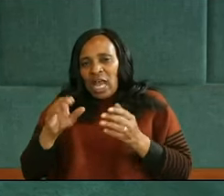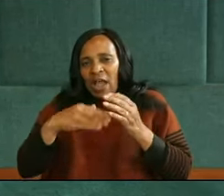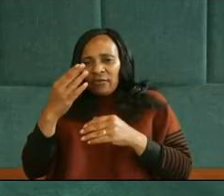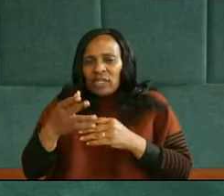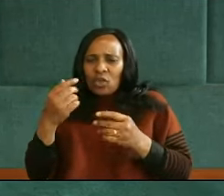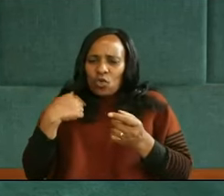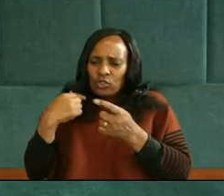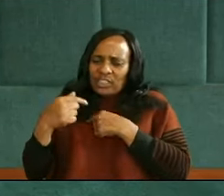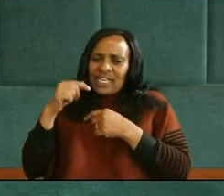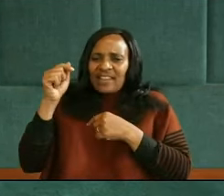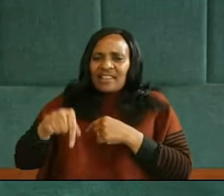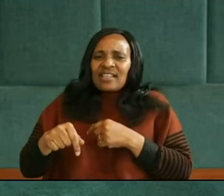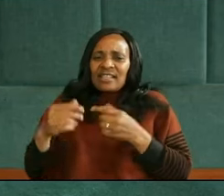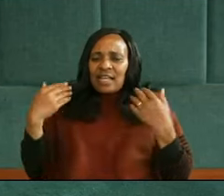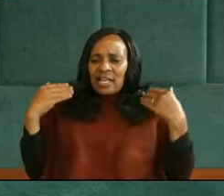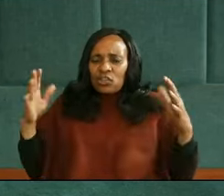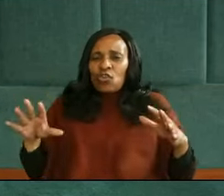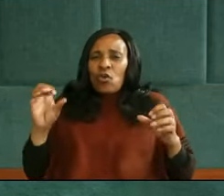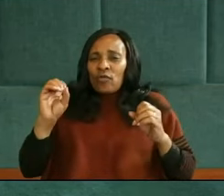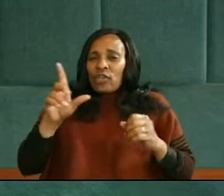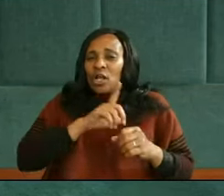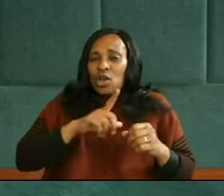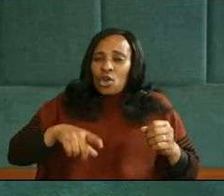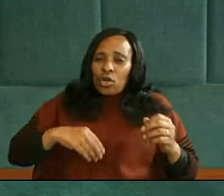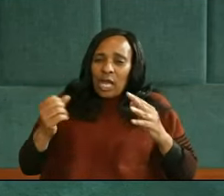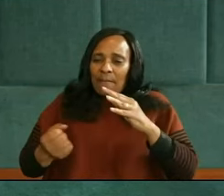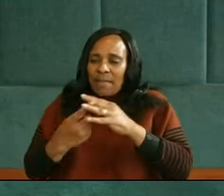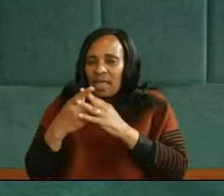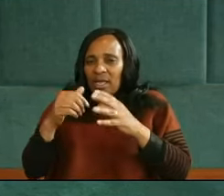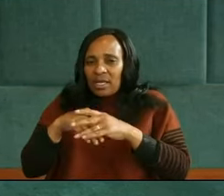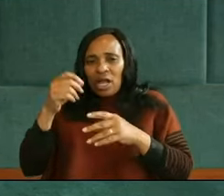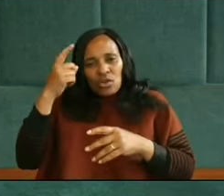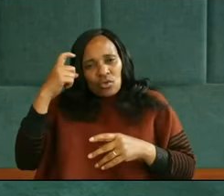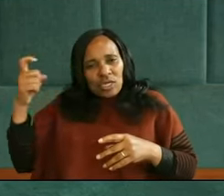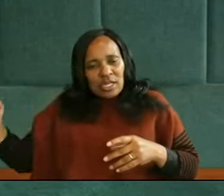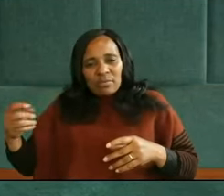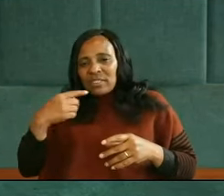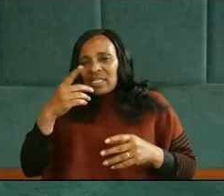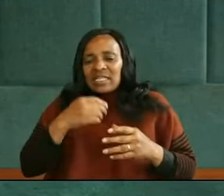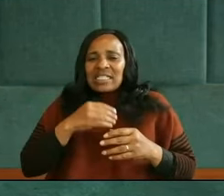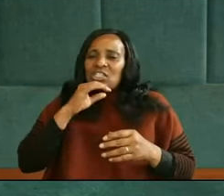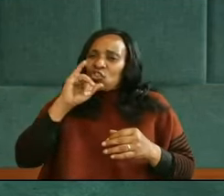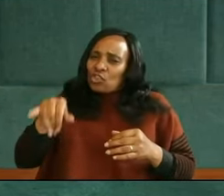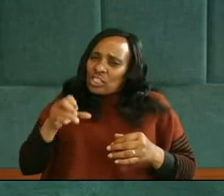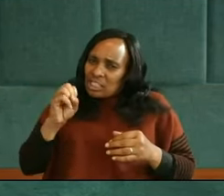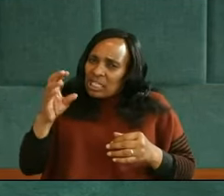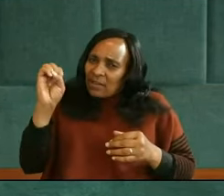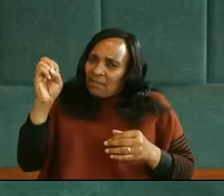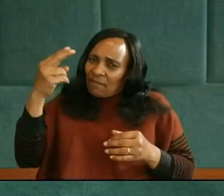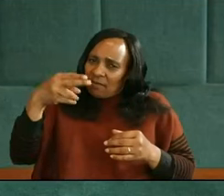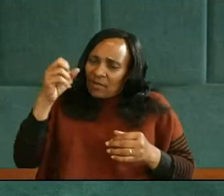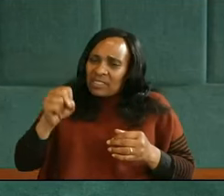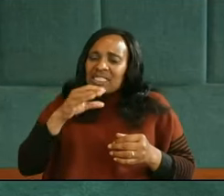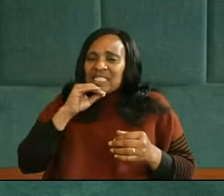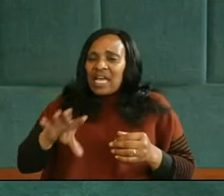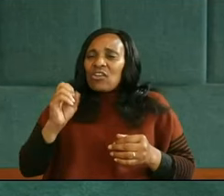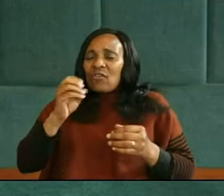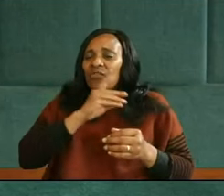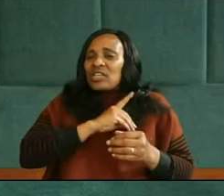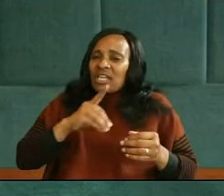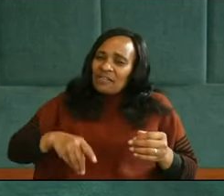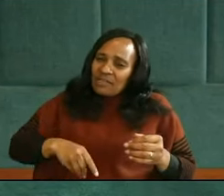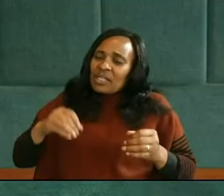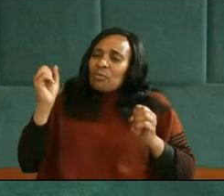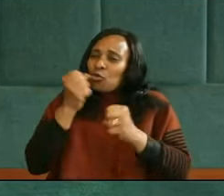had considered this, an angel of the Lord appeared to him in a dream and said, Joseph, son of David, do not be afraid